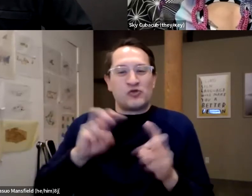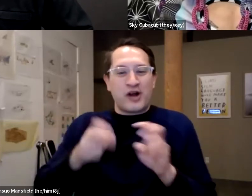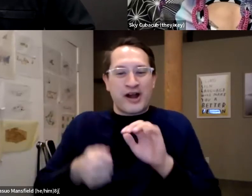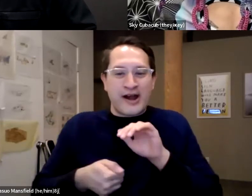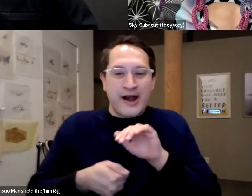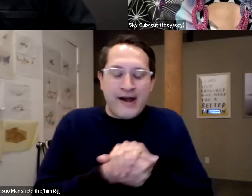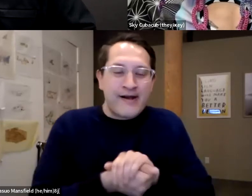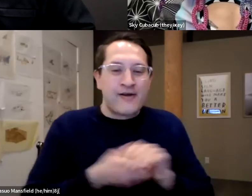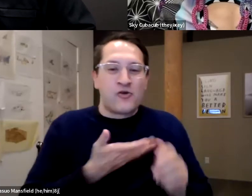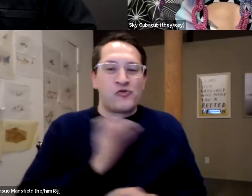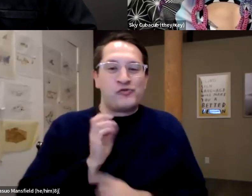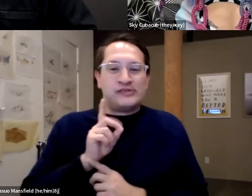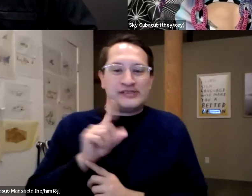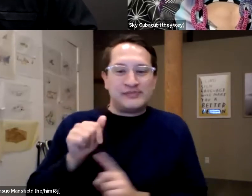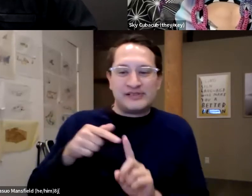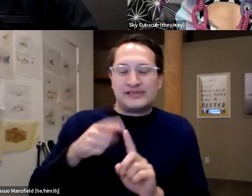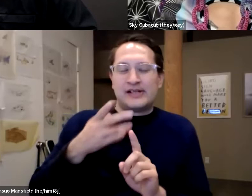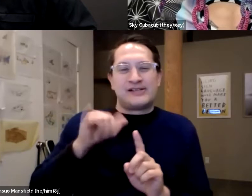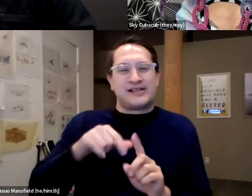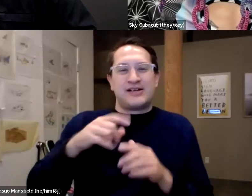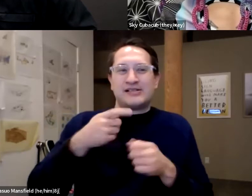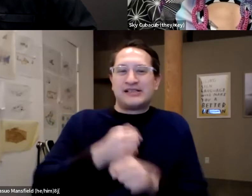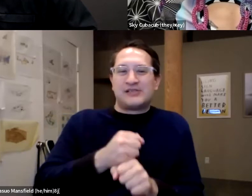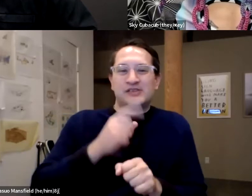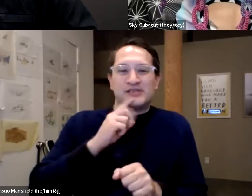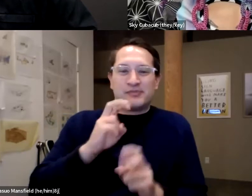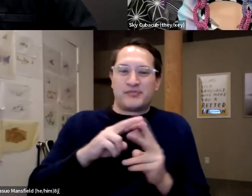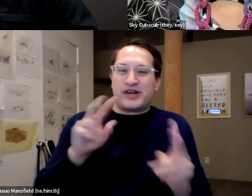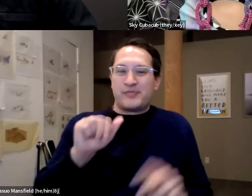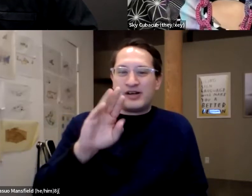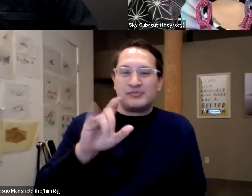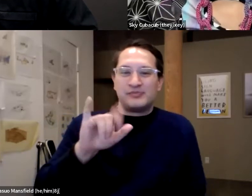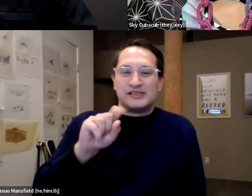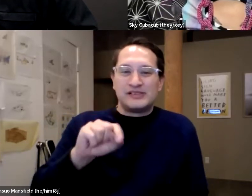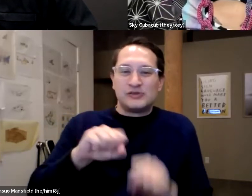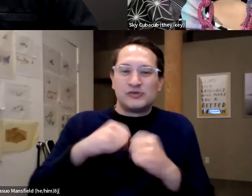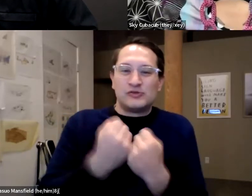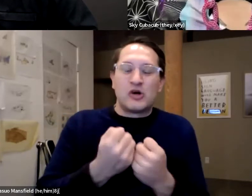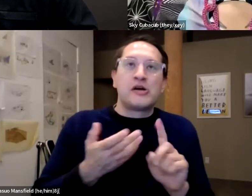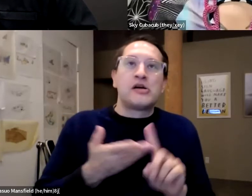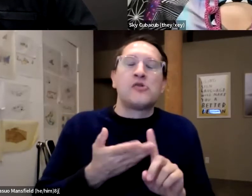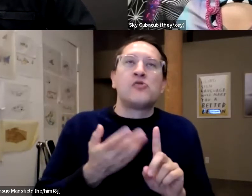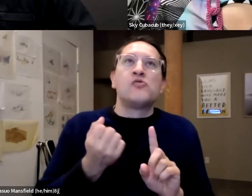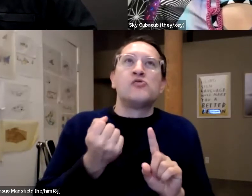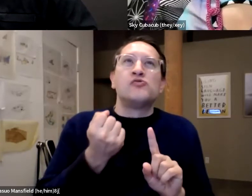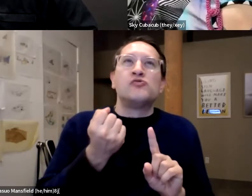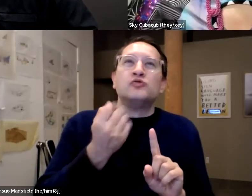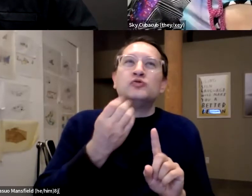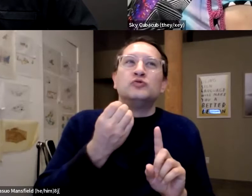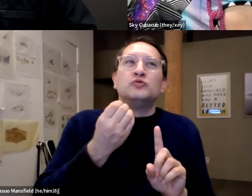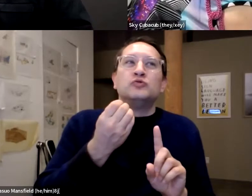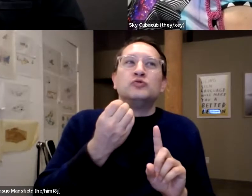that then promote us and want us to hide our disability. And this then generates a very ableist